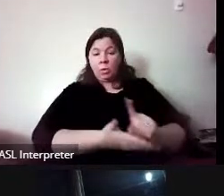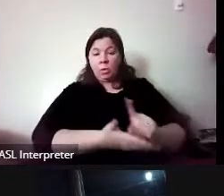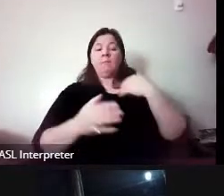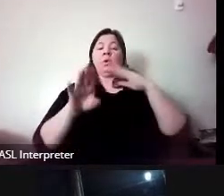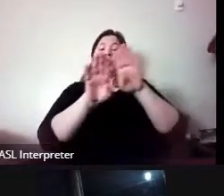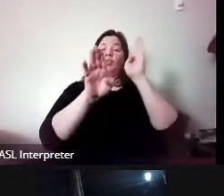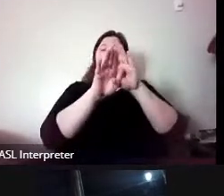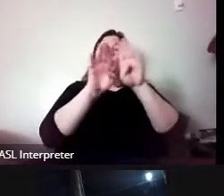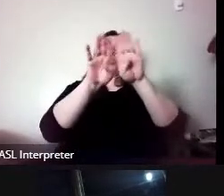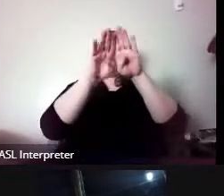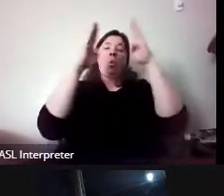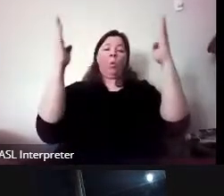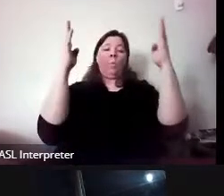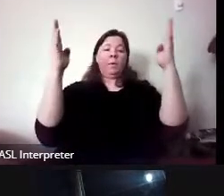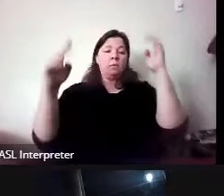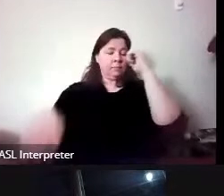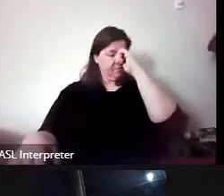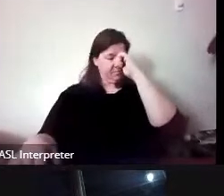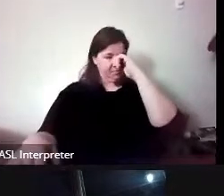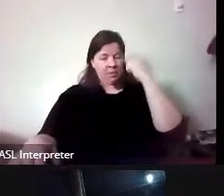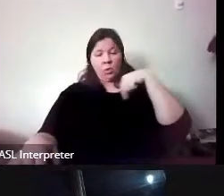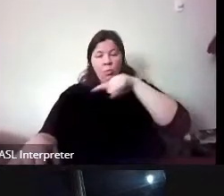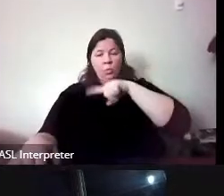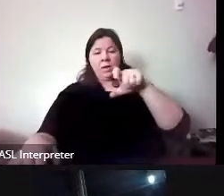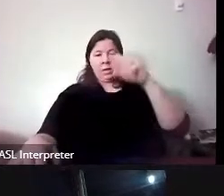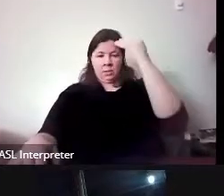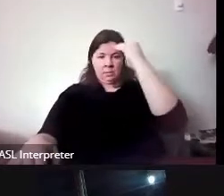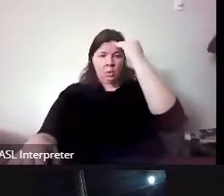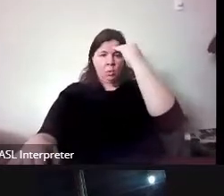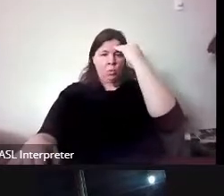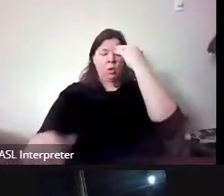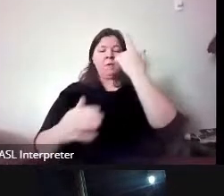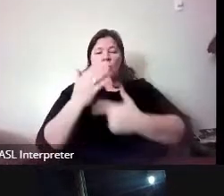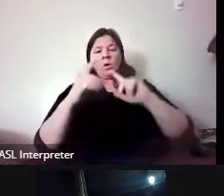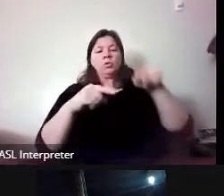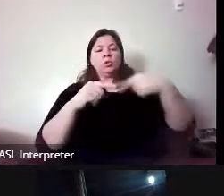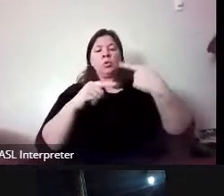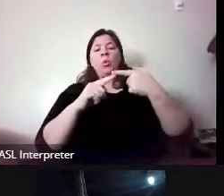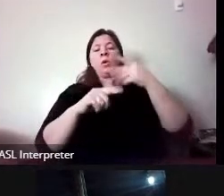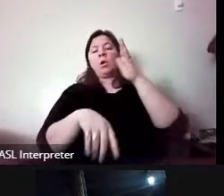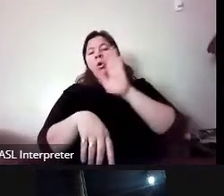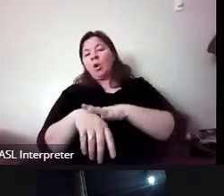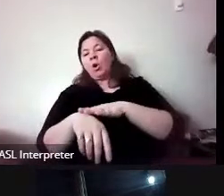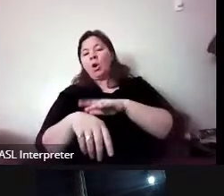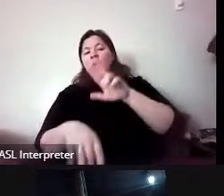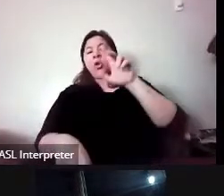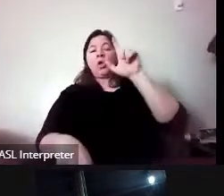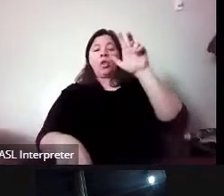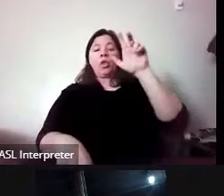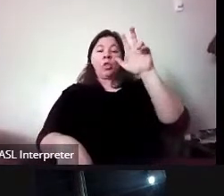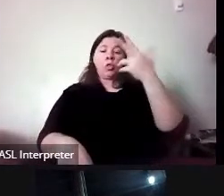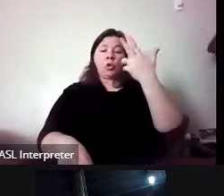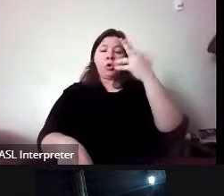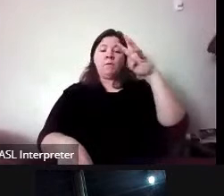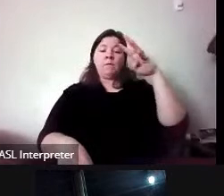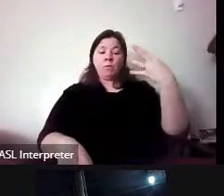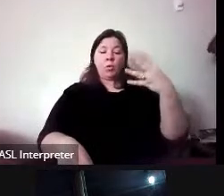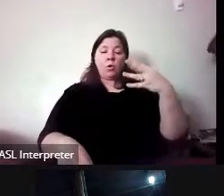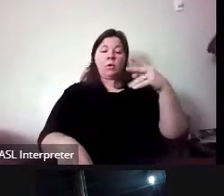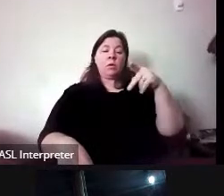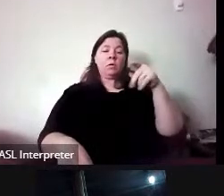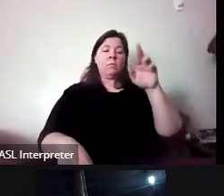open. So we need to be aware of what's going on, not from some third, fourth party, but from